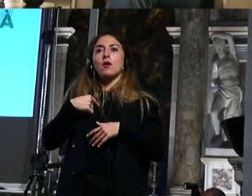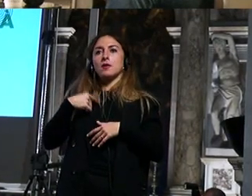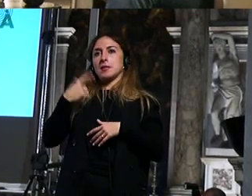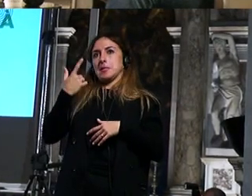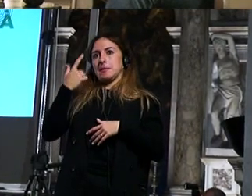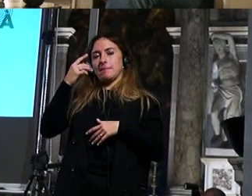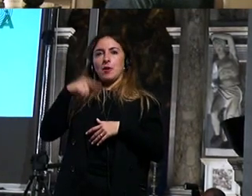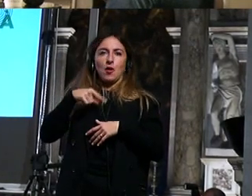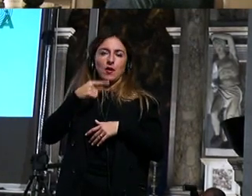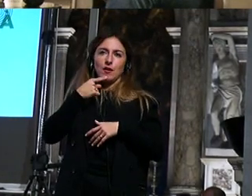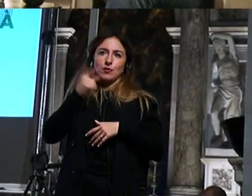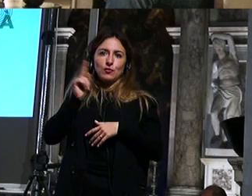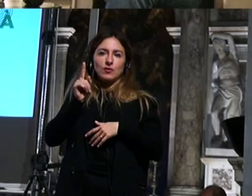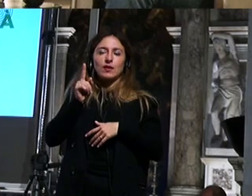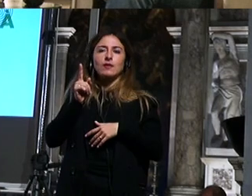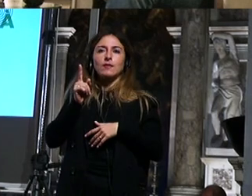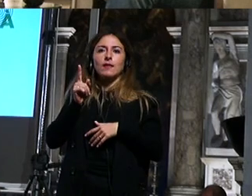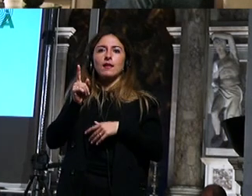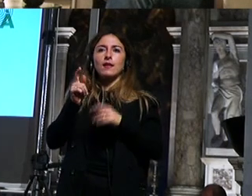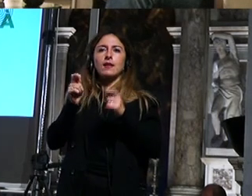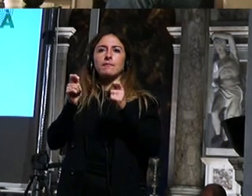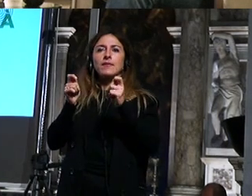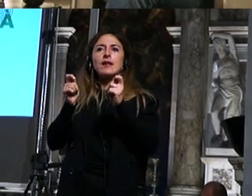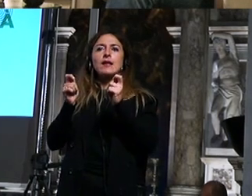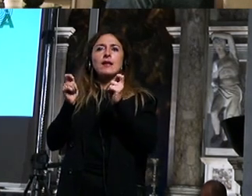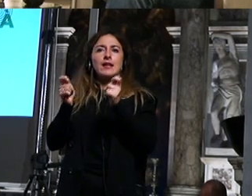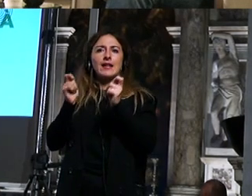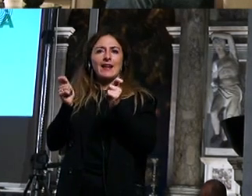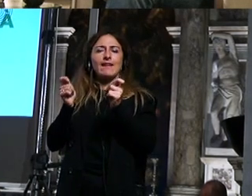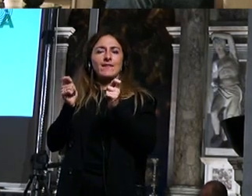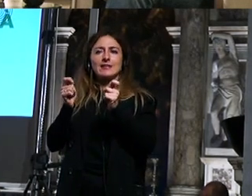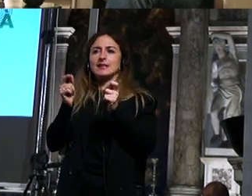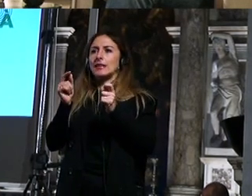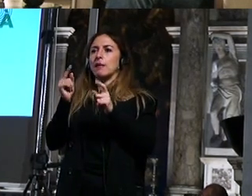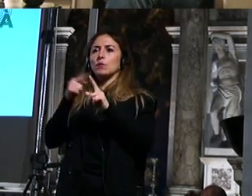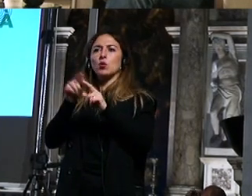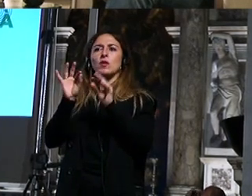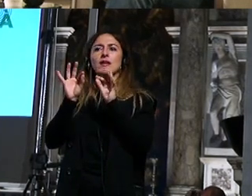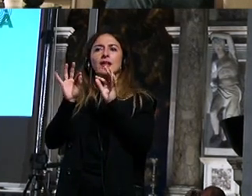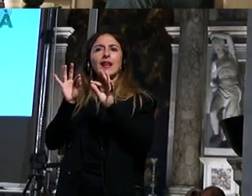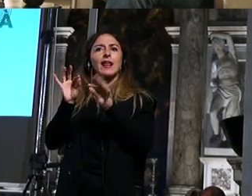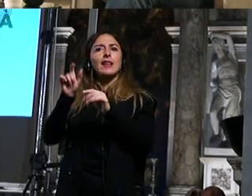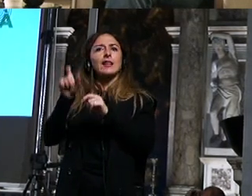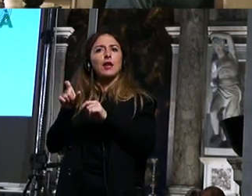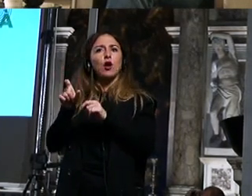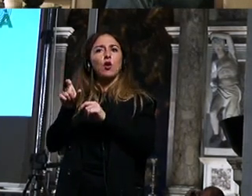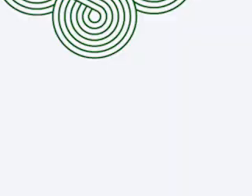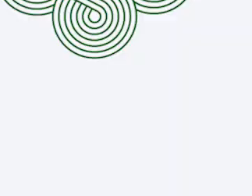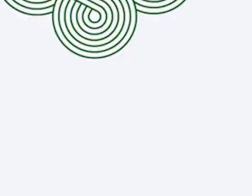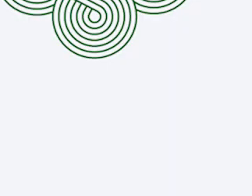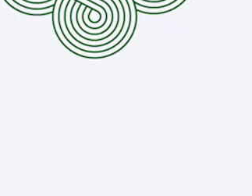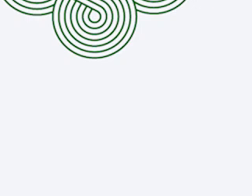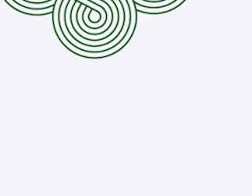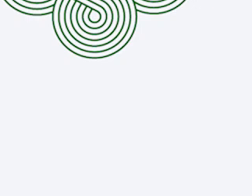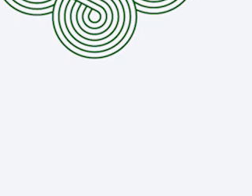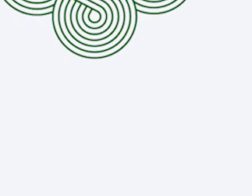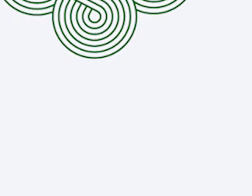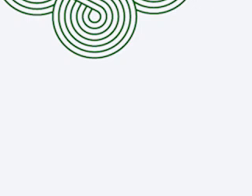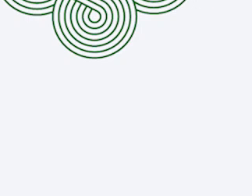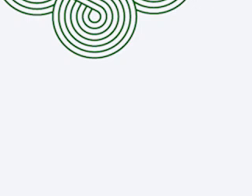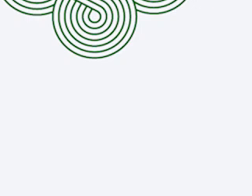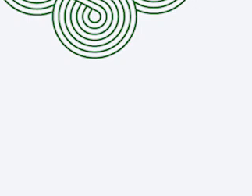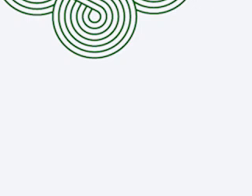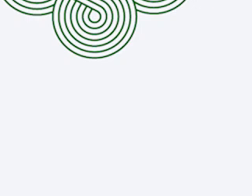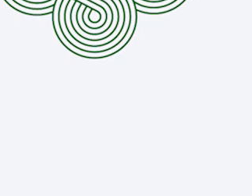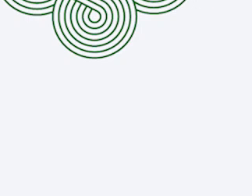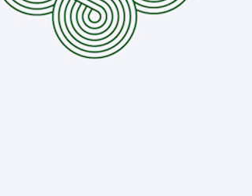was a problem, that there needs to be a certainty. There are some editors who really believe in this kind of